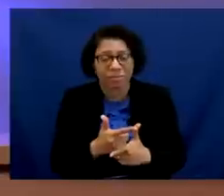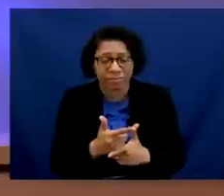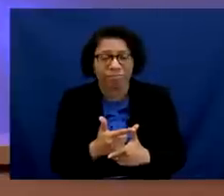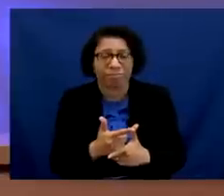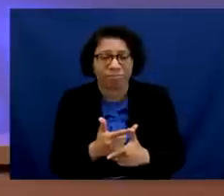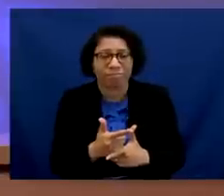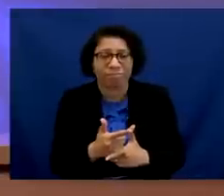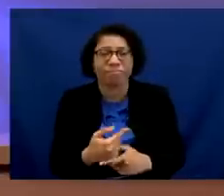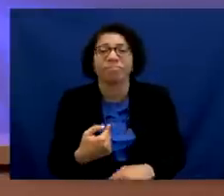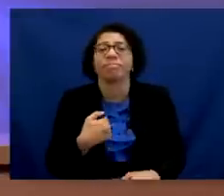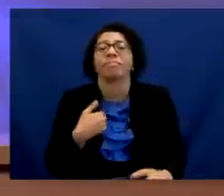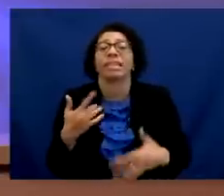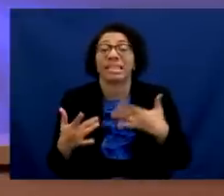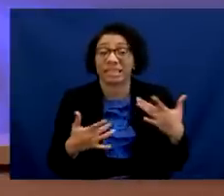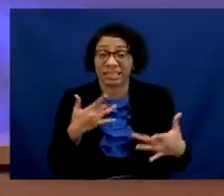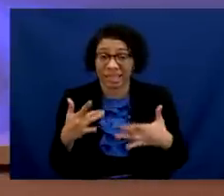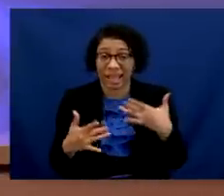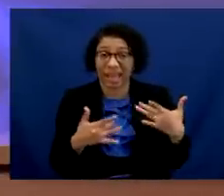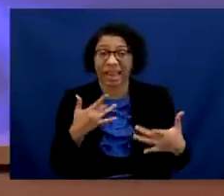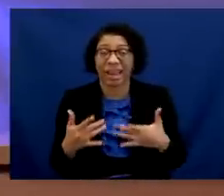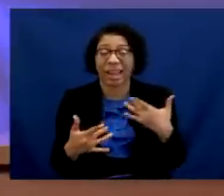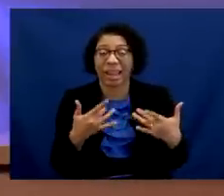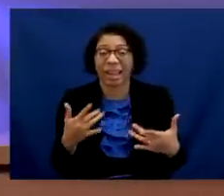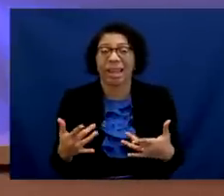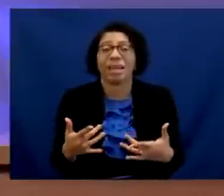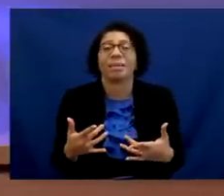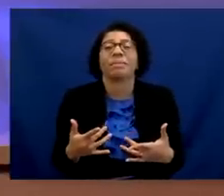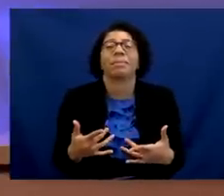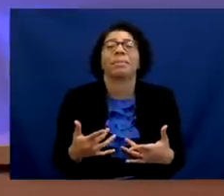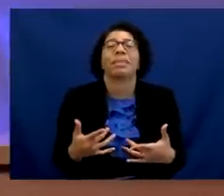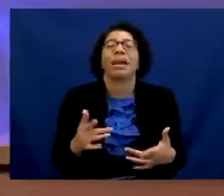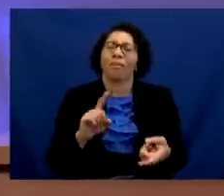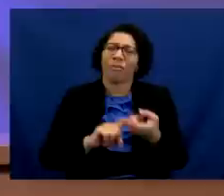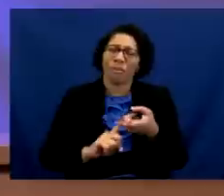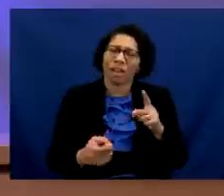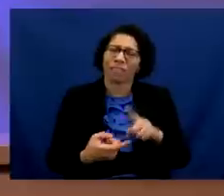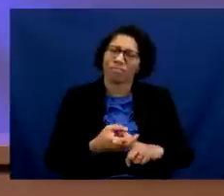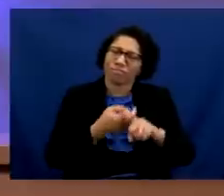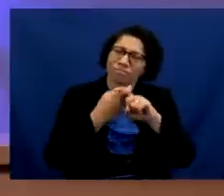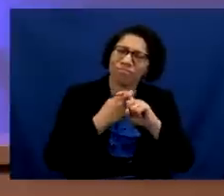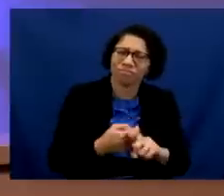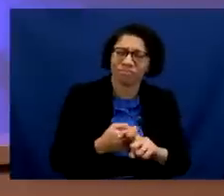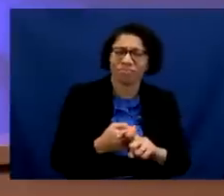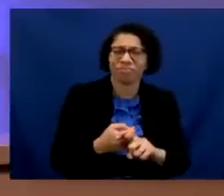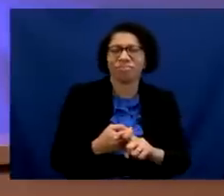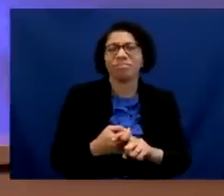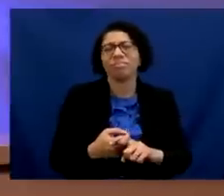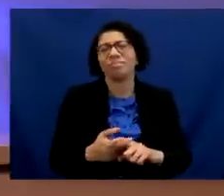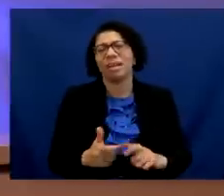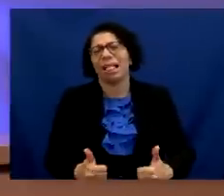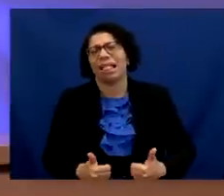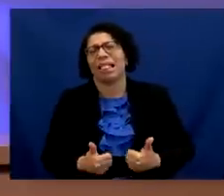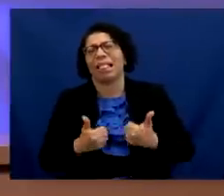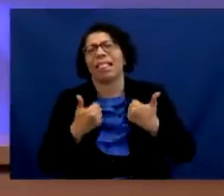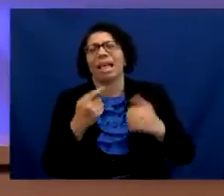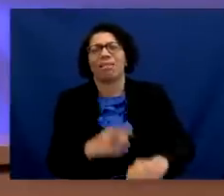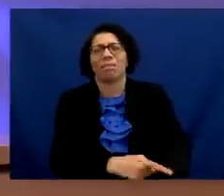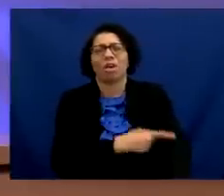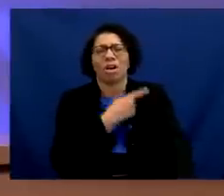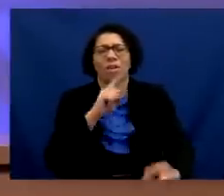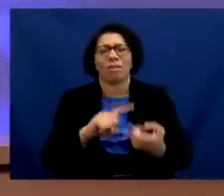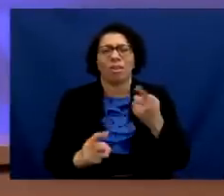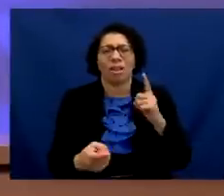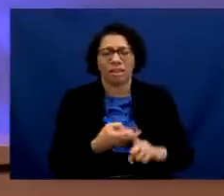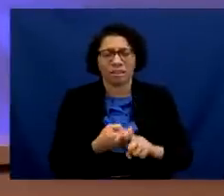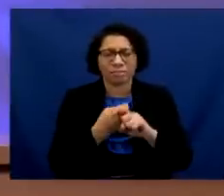to have what I know as lifelong friends. I've got some wonderful lifelong friends who are a blessing to my life